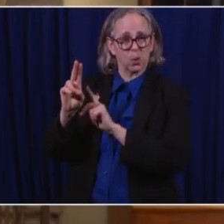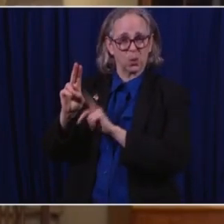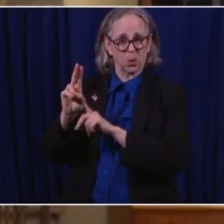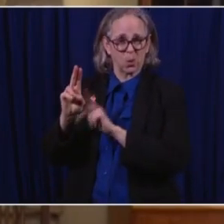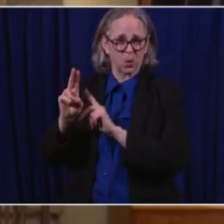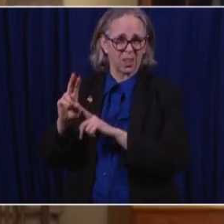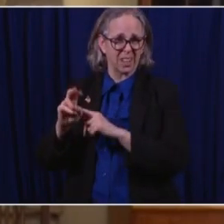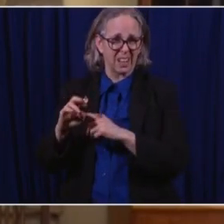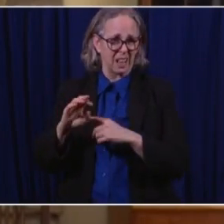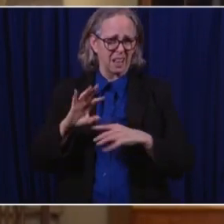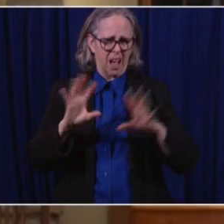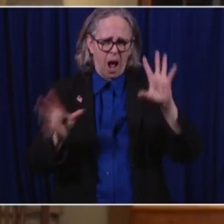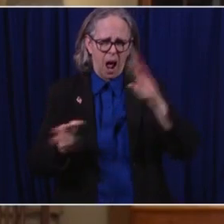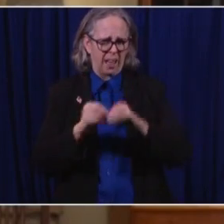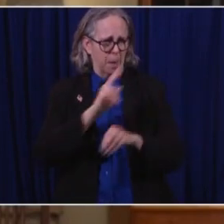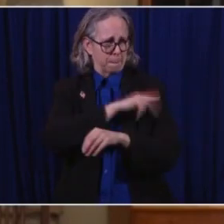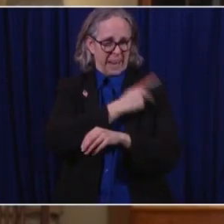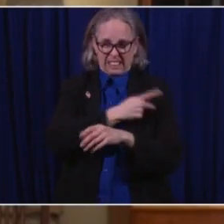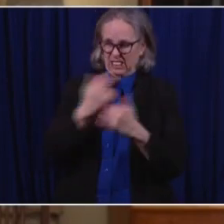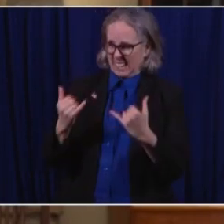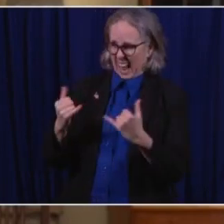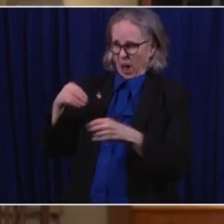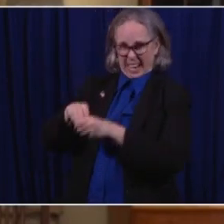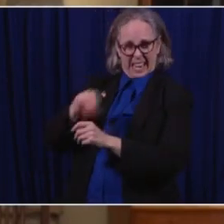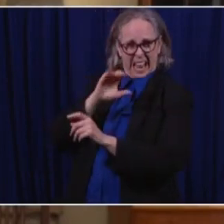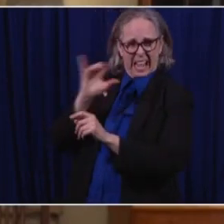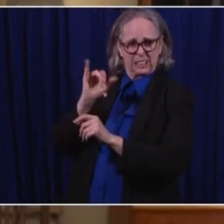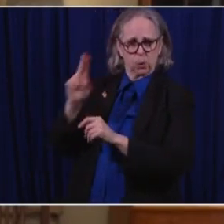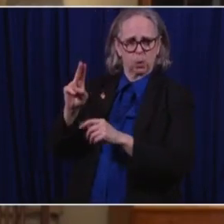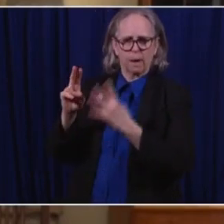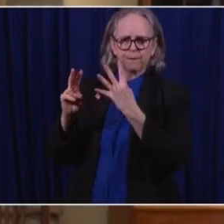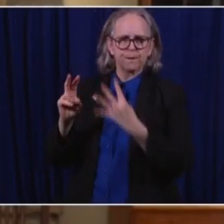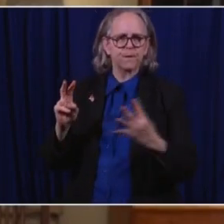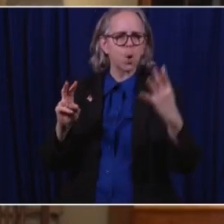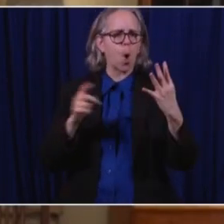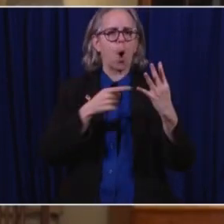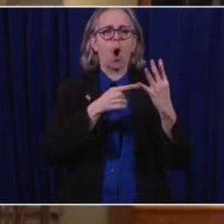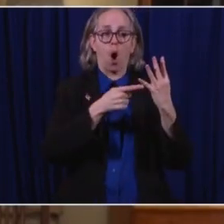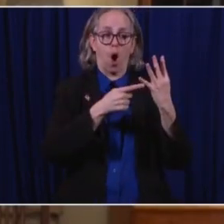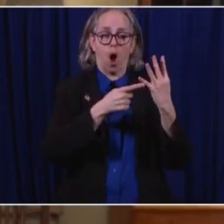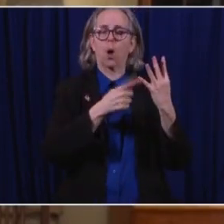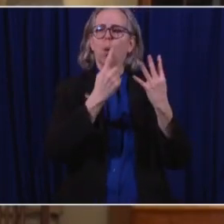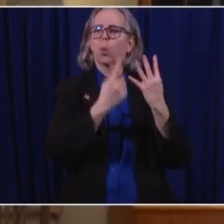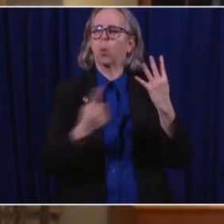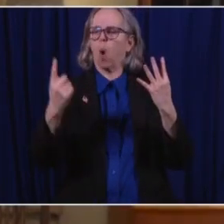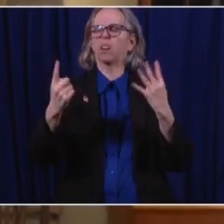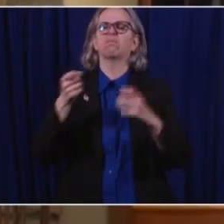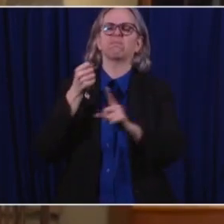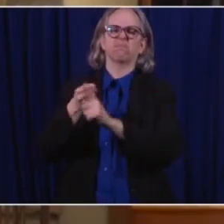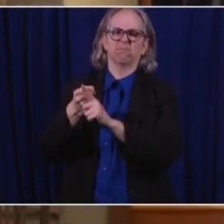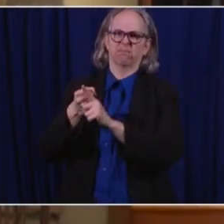better, but 1 out of 4 patients in ICU in the state of Ohio is there because of COVID.